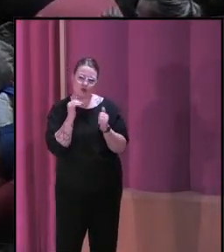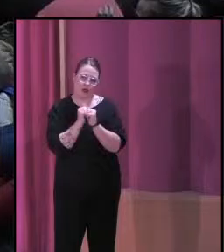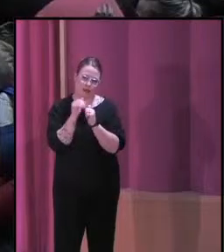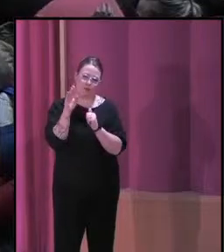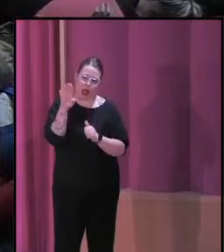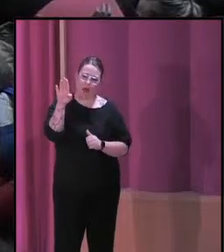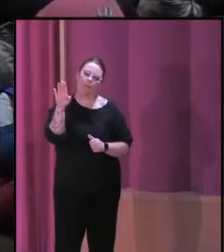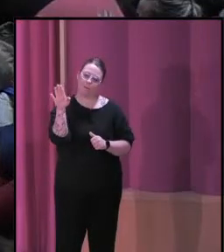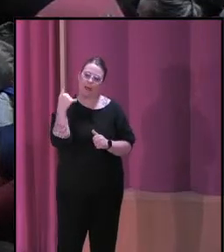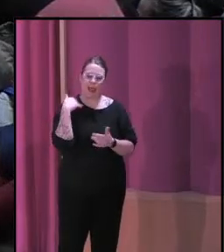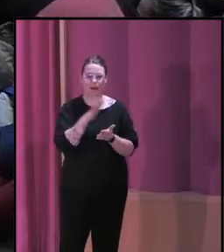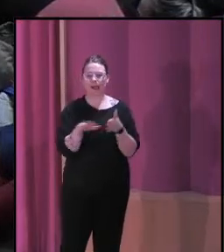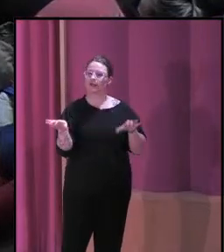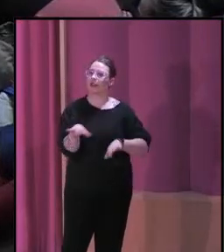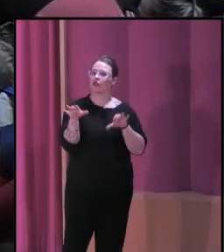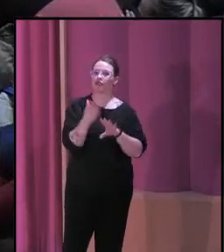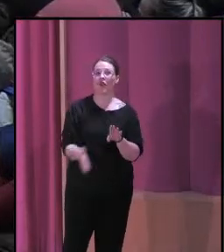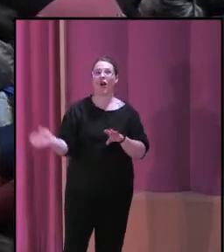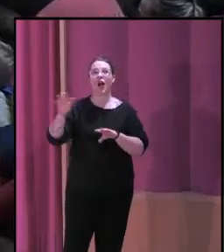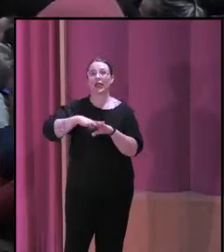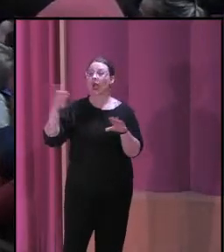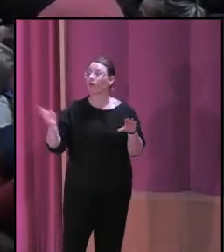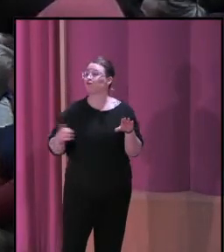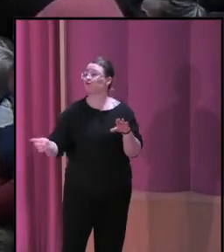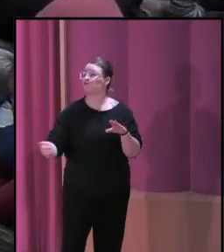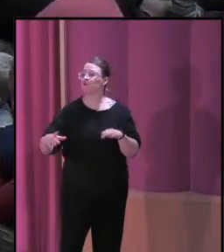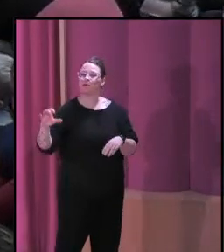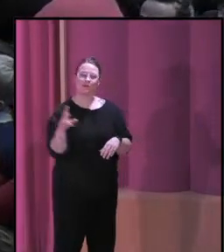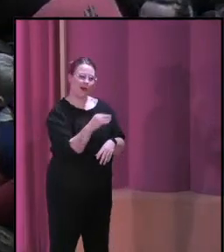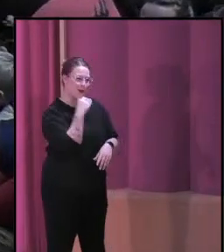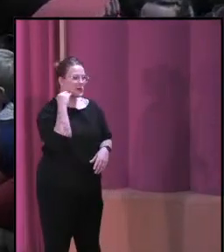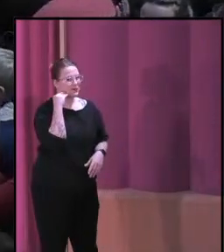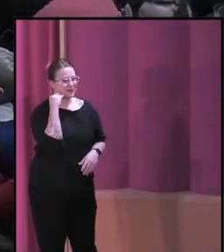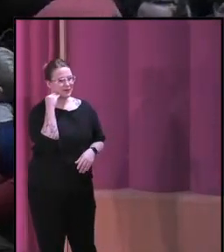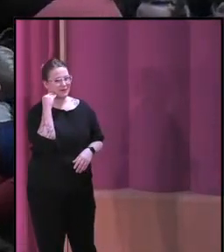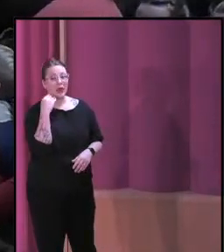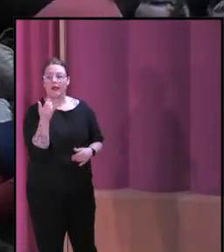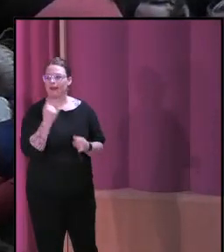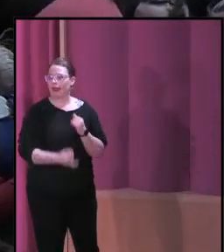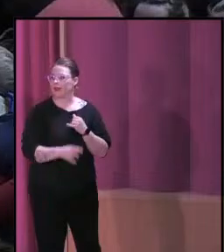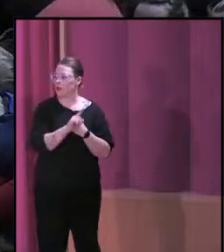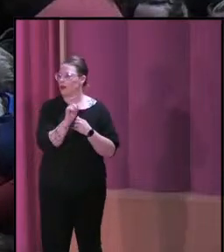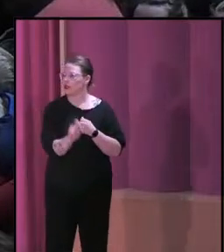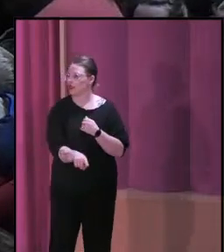had a nice adventure all on his own. All right, last question. Yes?